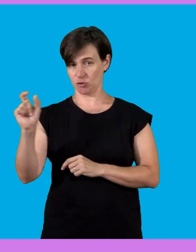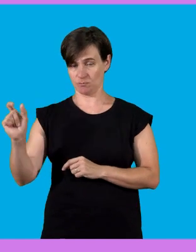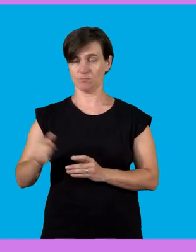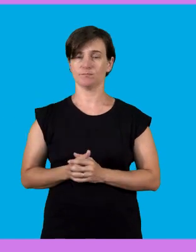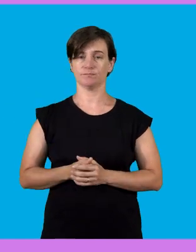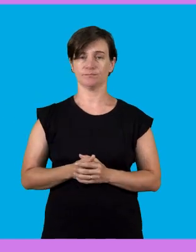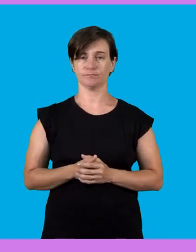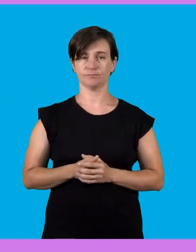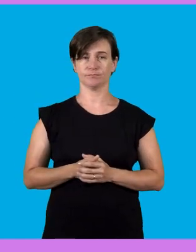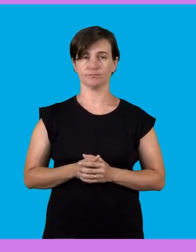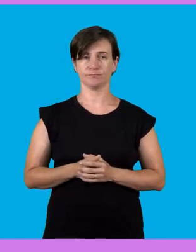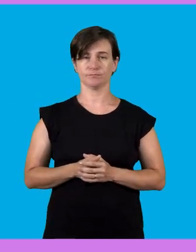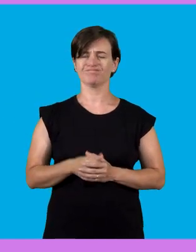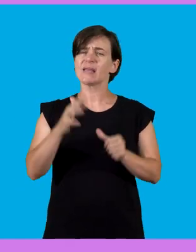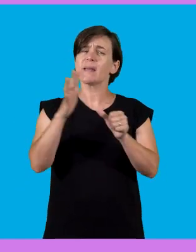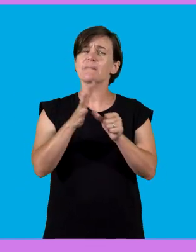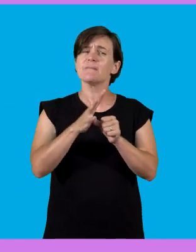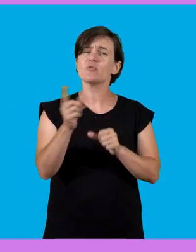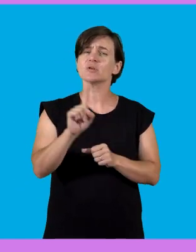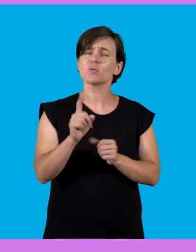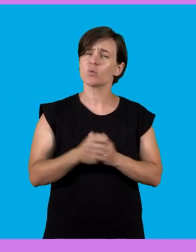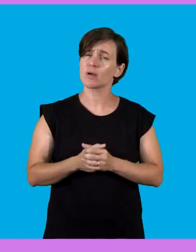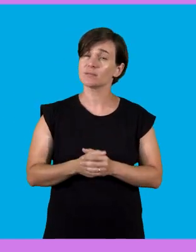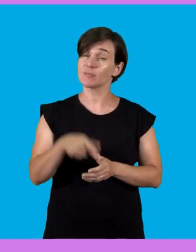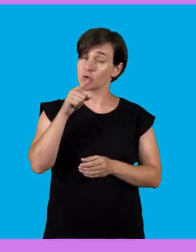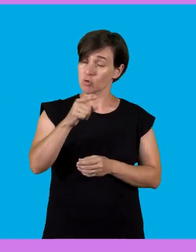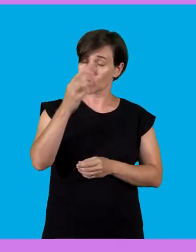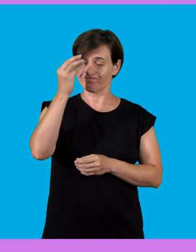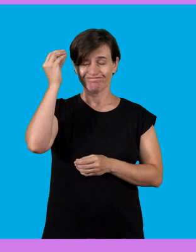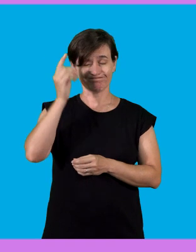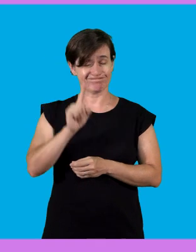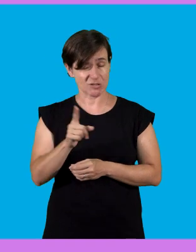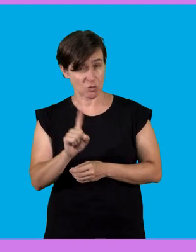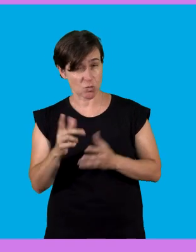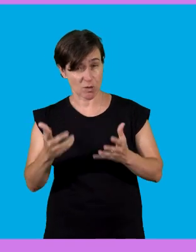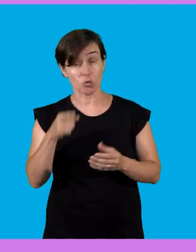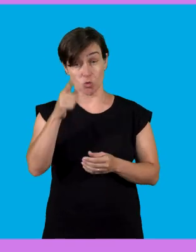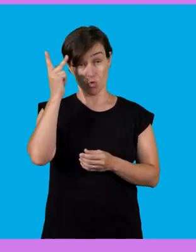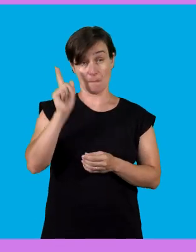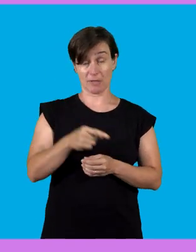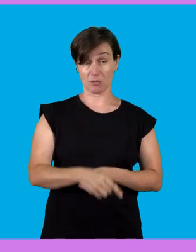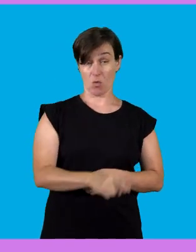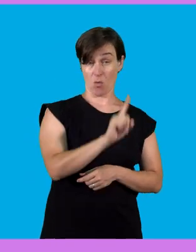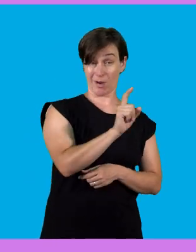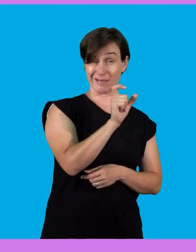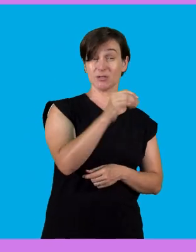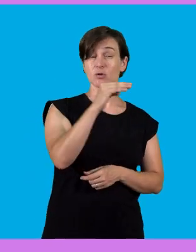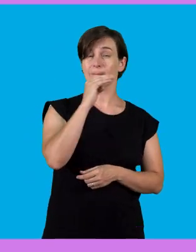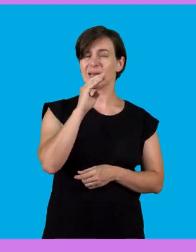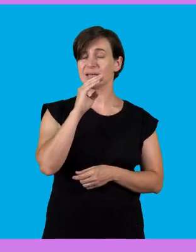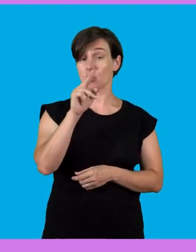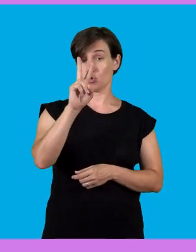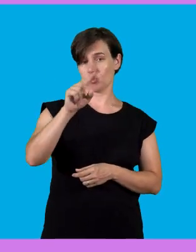to inches. So now, what is important? We need to know that 1 inch is